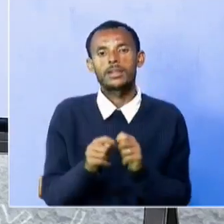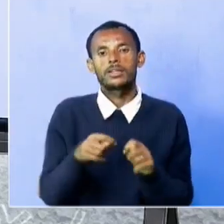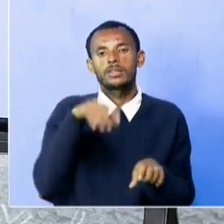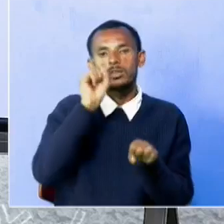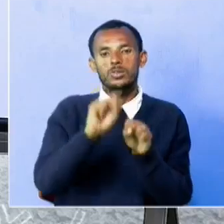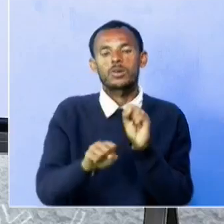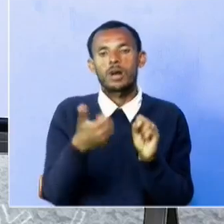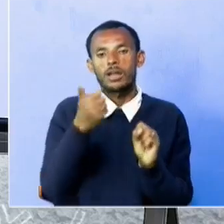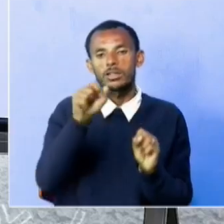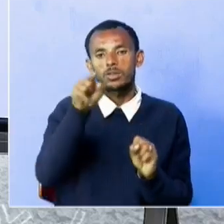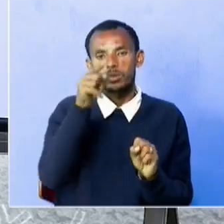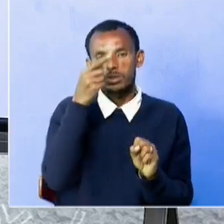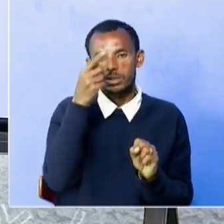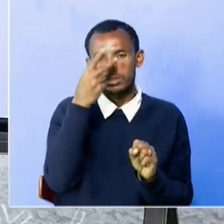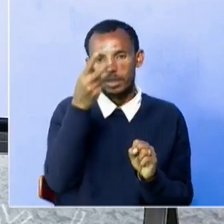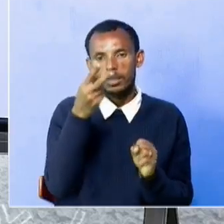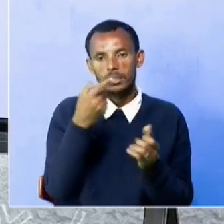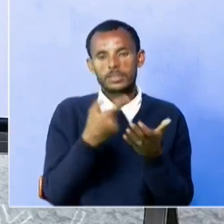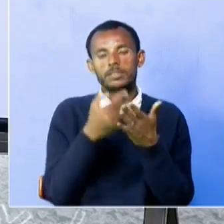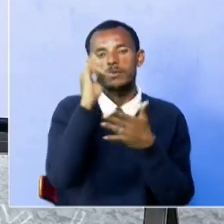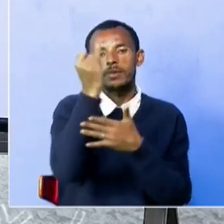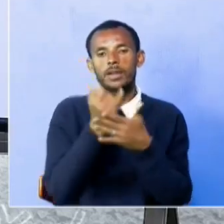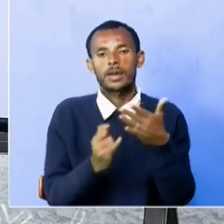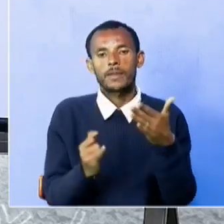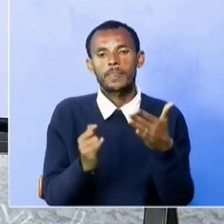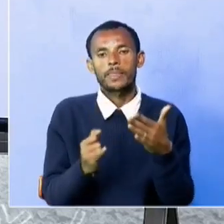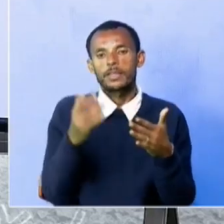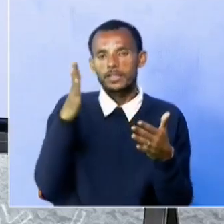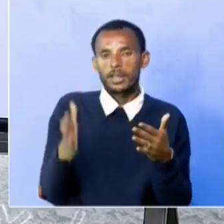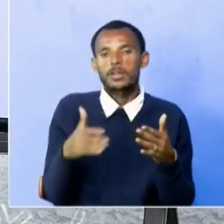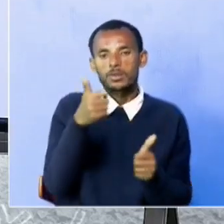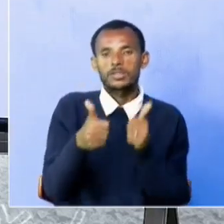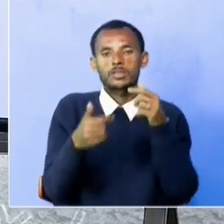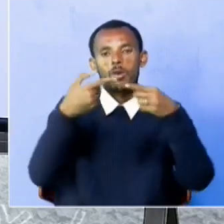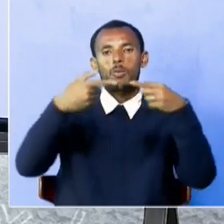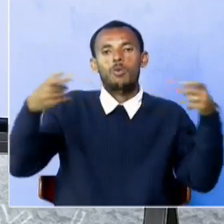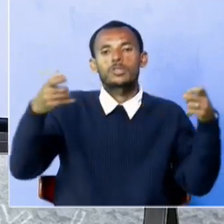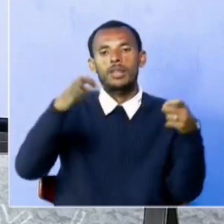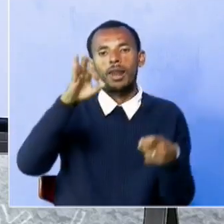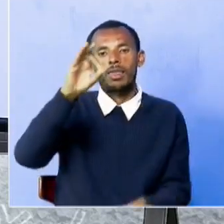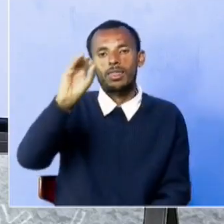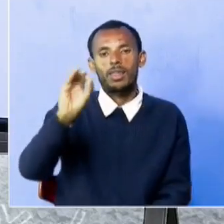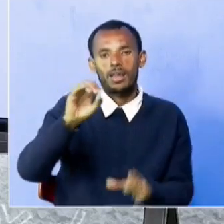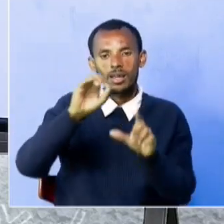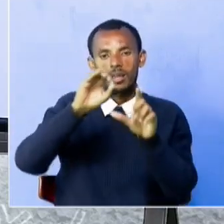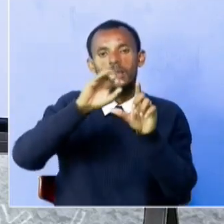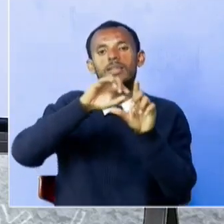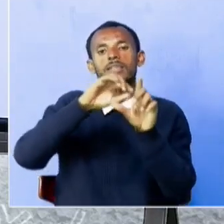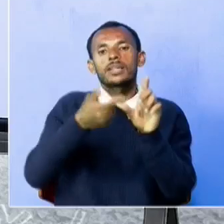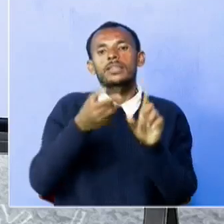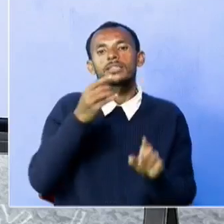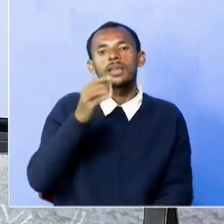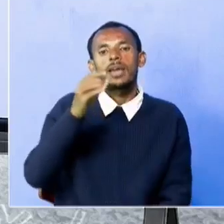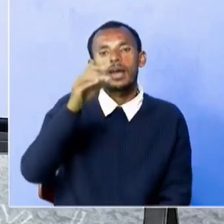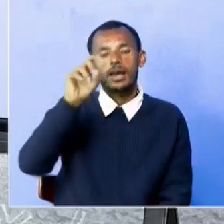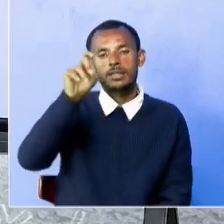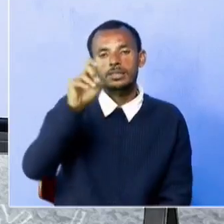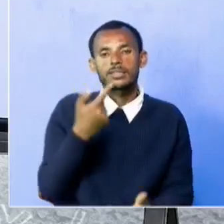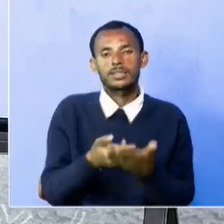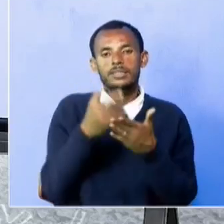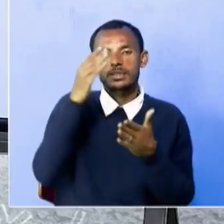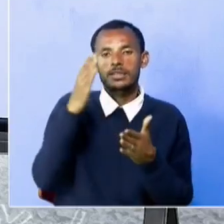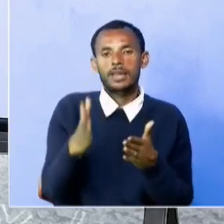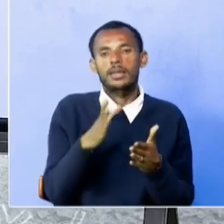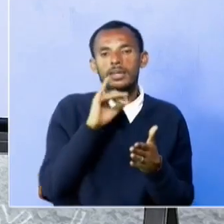So as you can see in this figure, the side which is opposite to 90 degree is x. So this side is